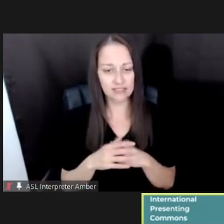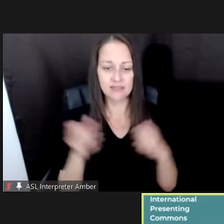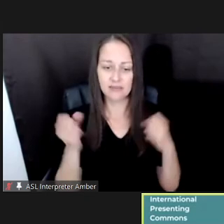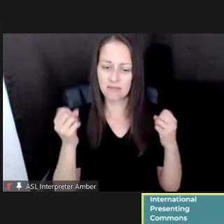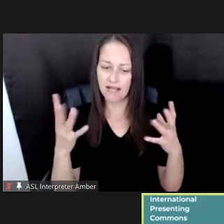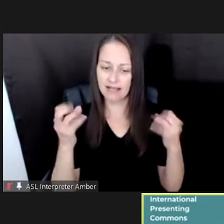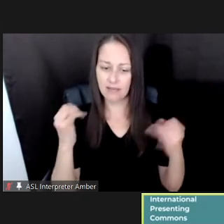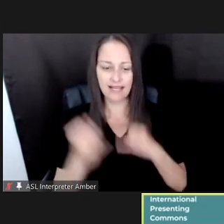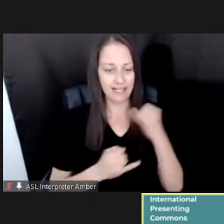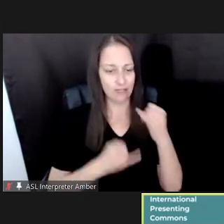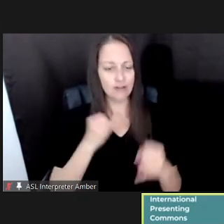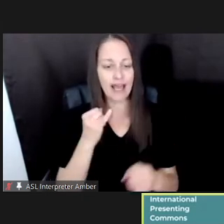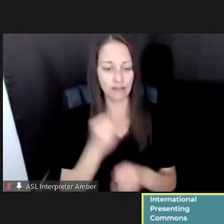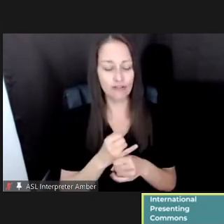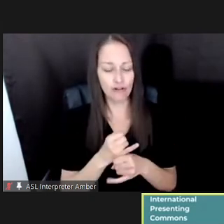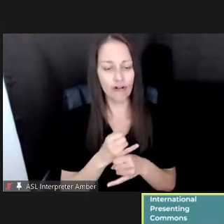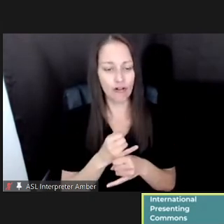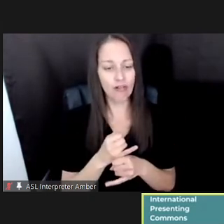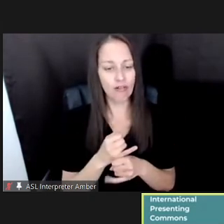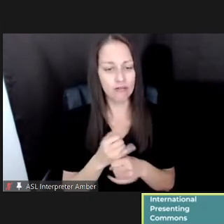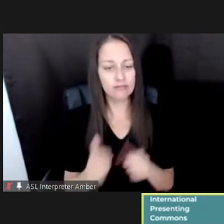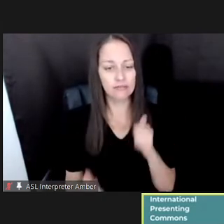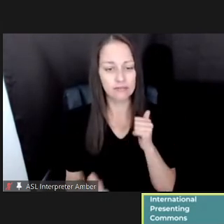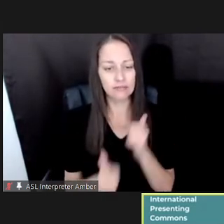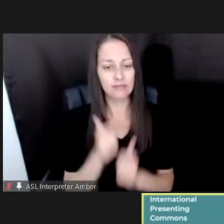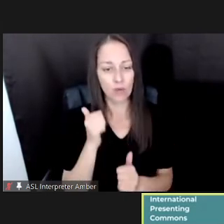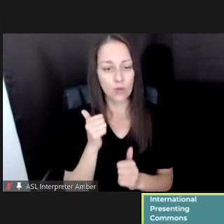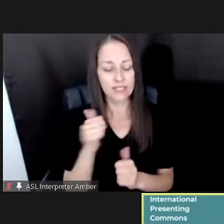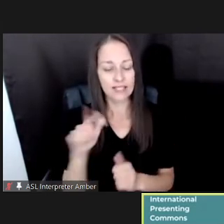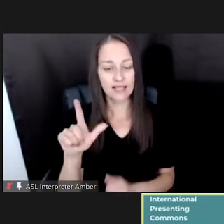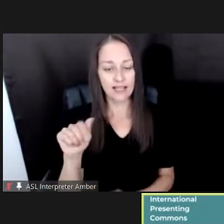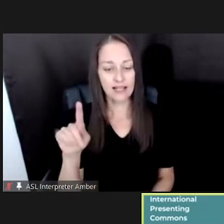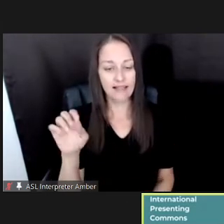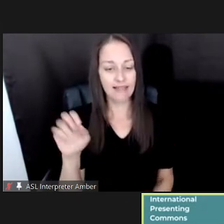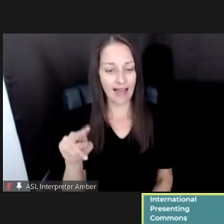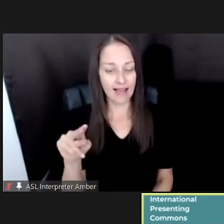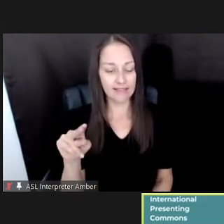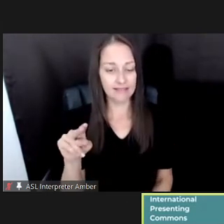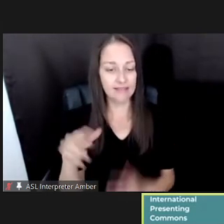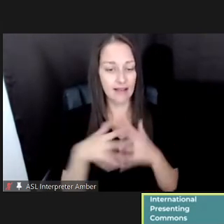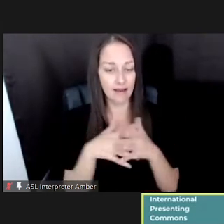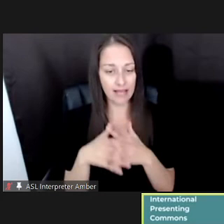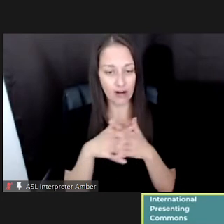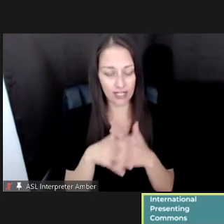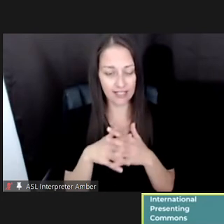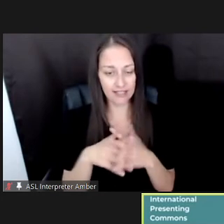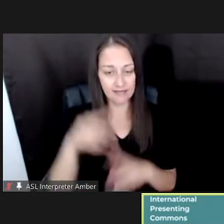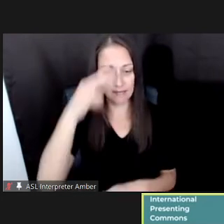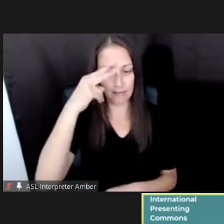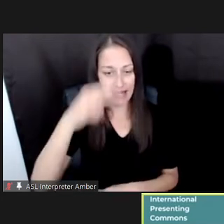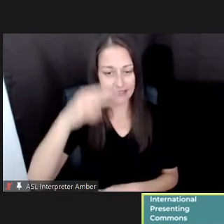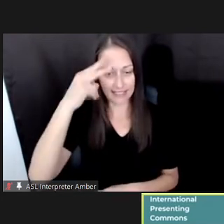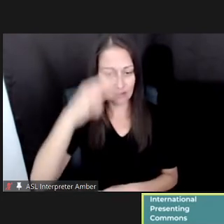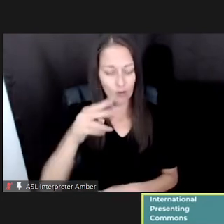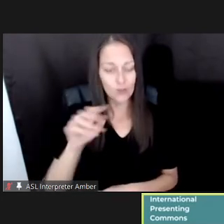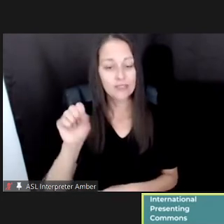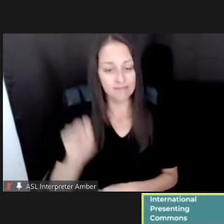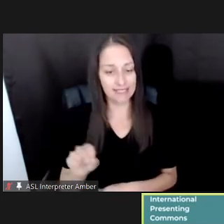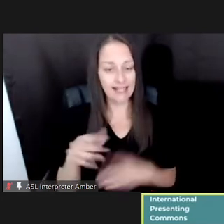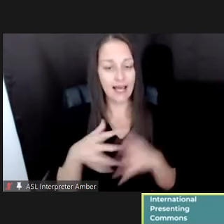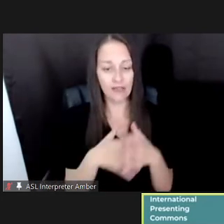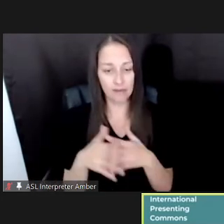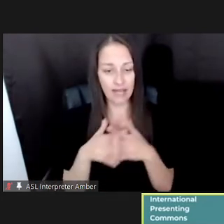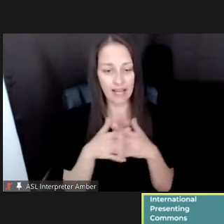makeup, predominantly Latin American, Mexican, South American, but there